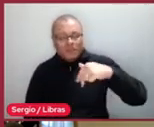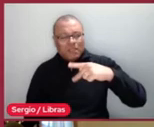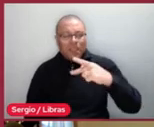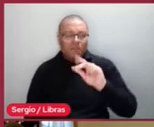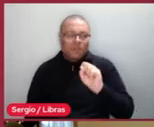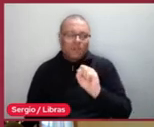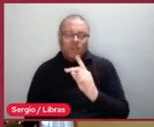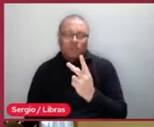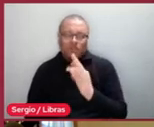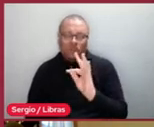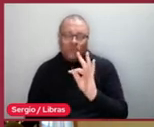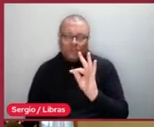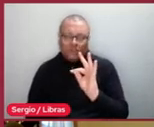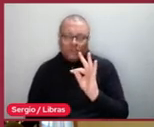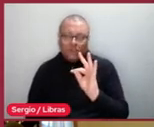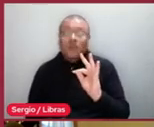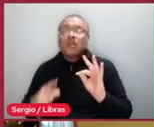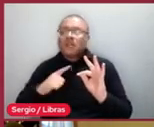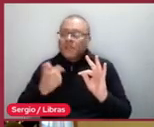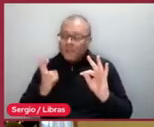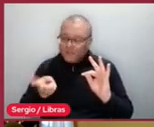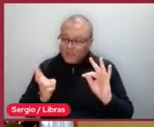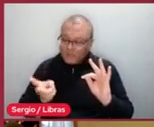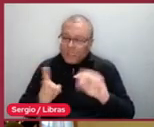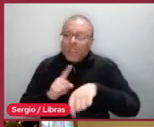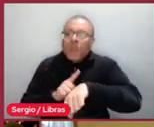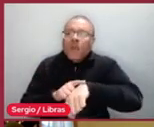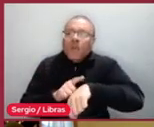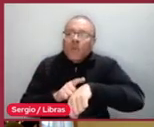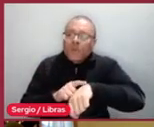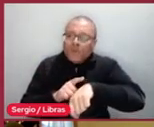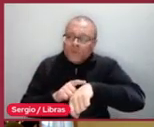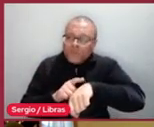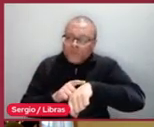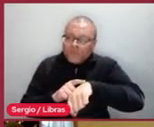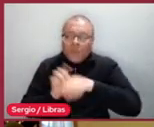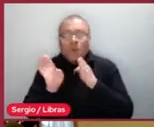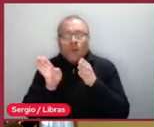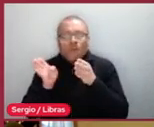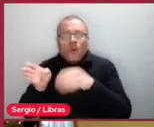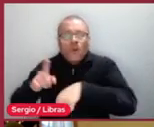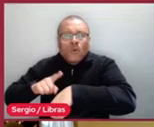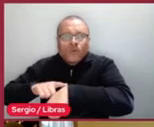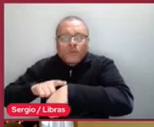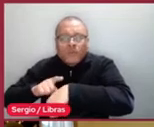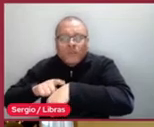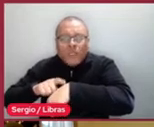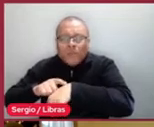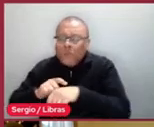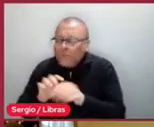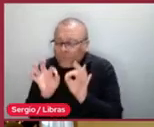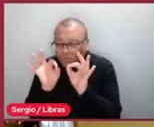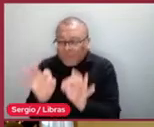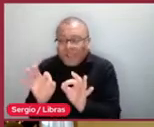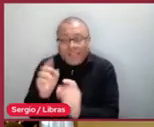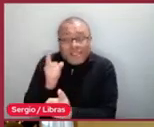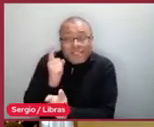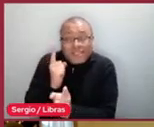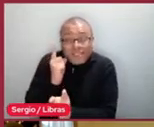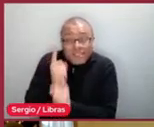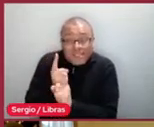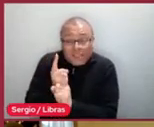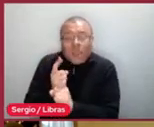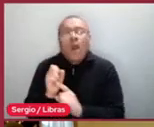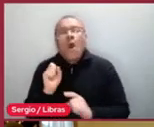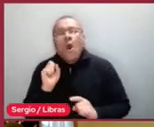sum of every line item that will generate like a specific point in time when it says that,